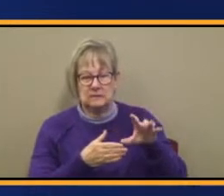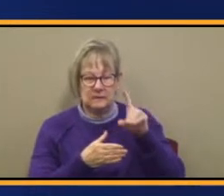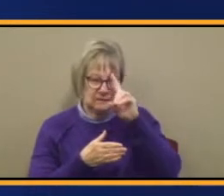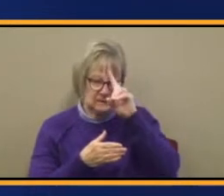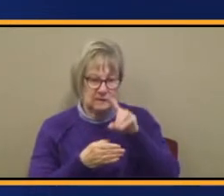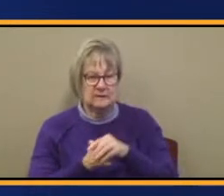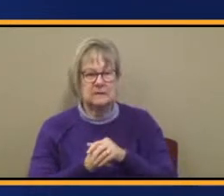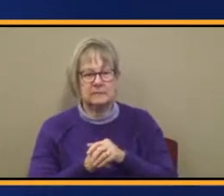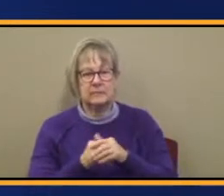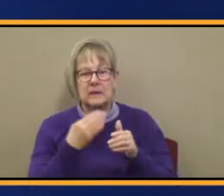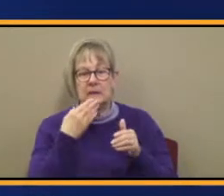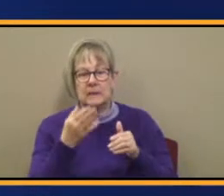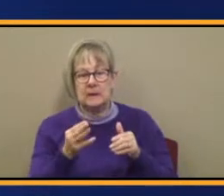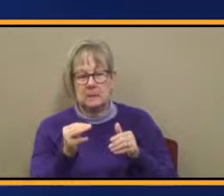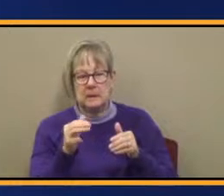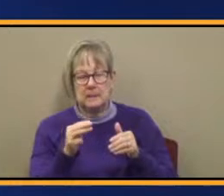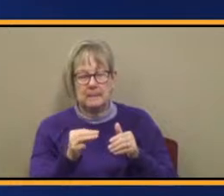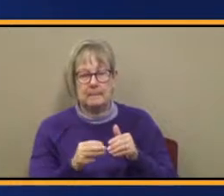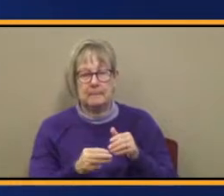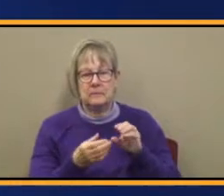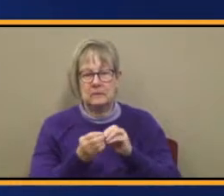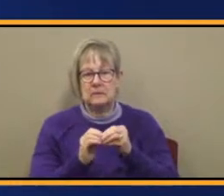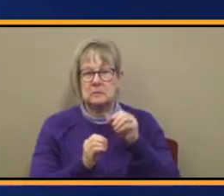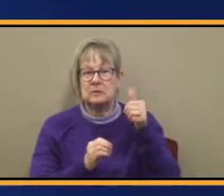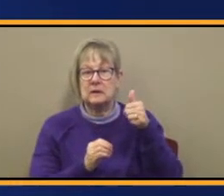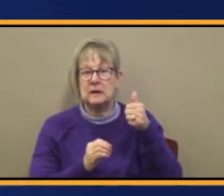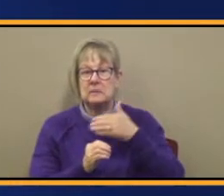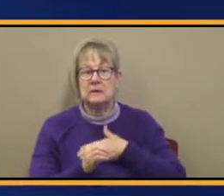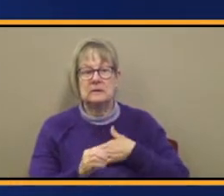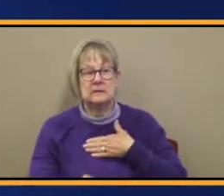$366.55. Thank you, ma'am. Thank you. Item 10, please.